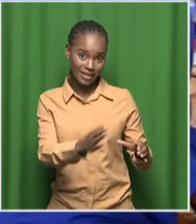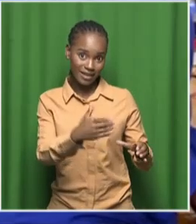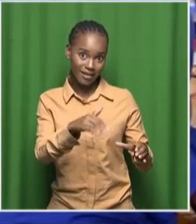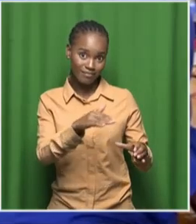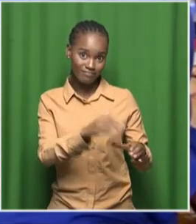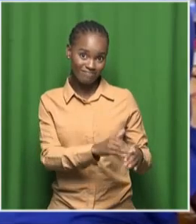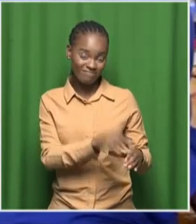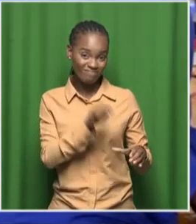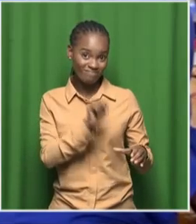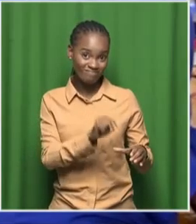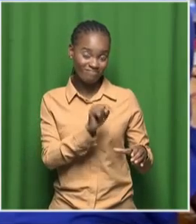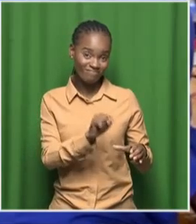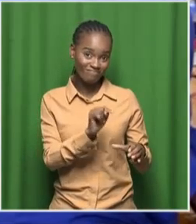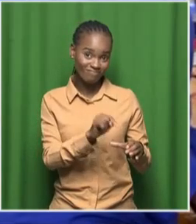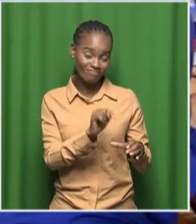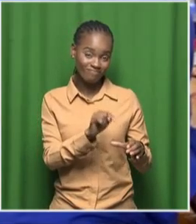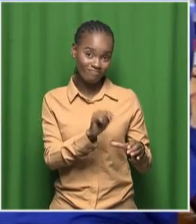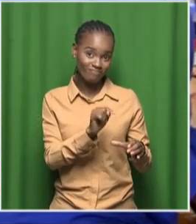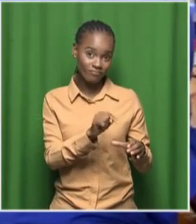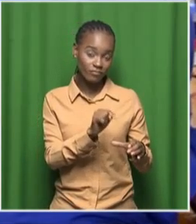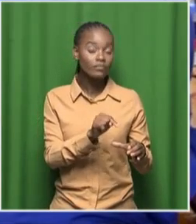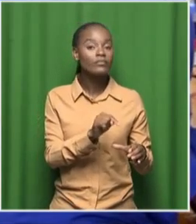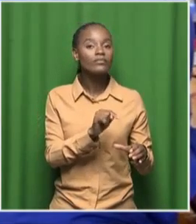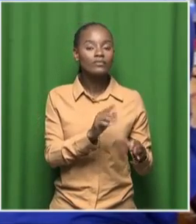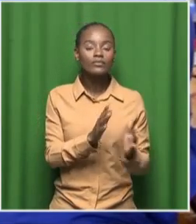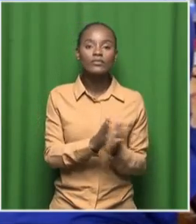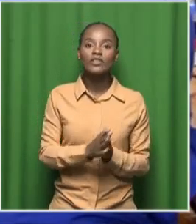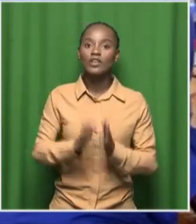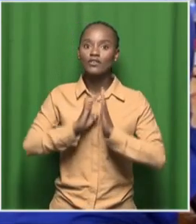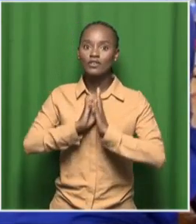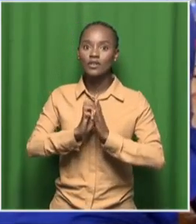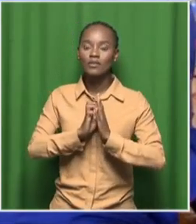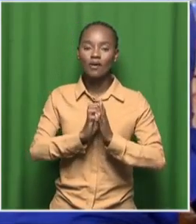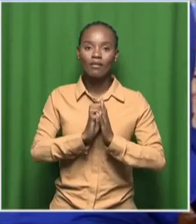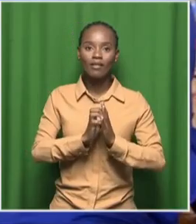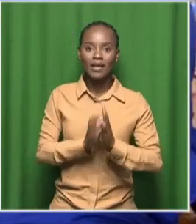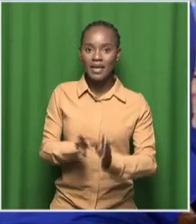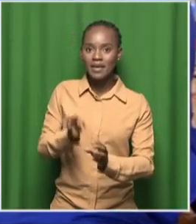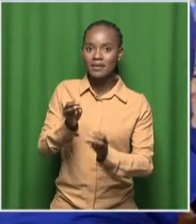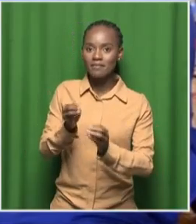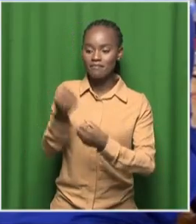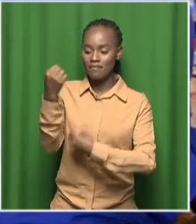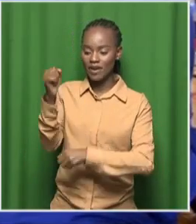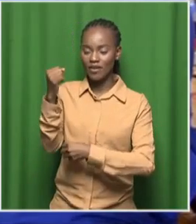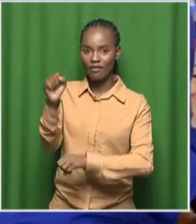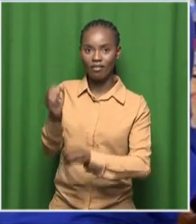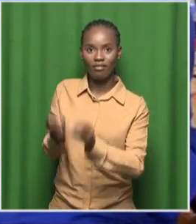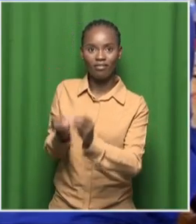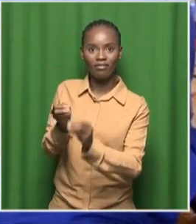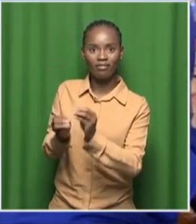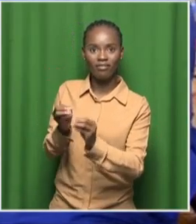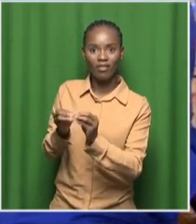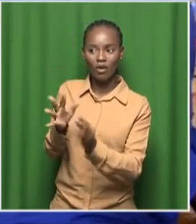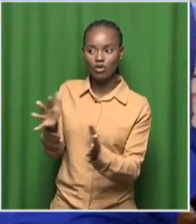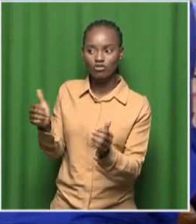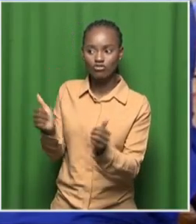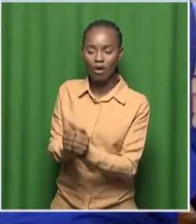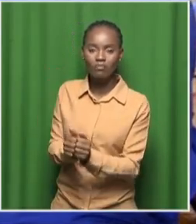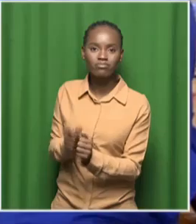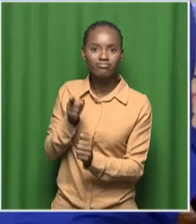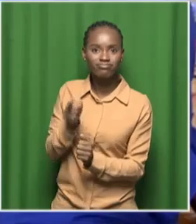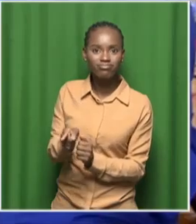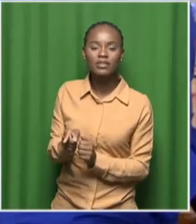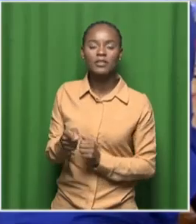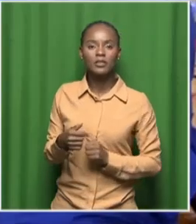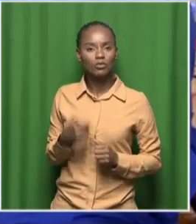of, what's happening, for instance, in our mechanical engineering workshops. What kind of resources do we